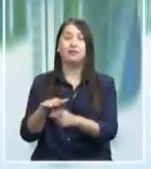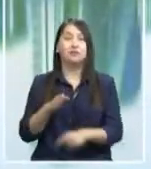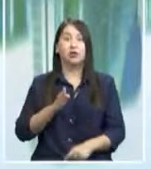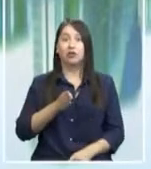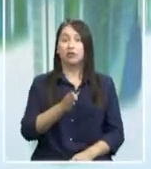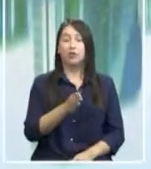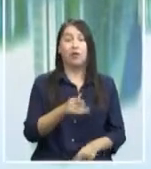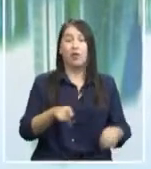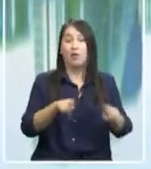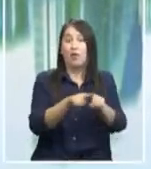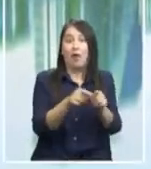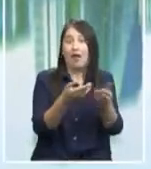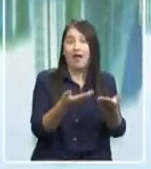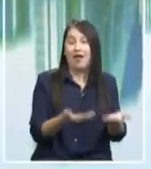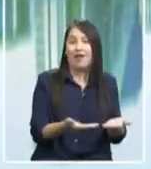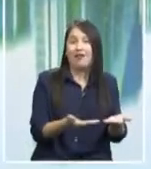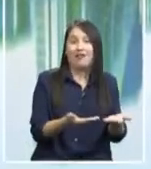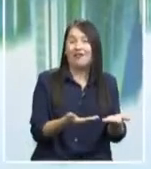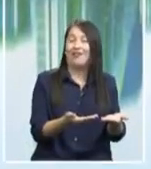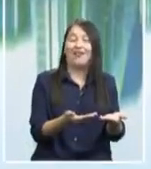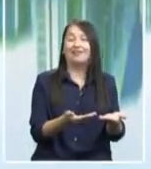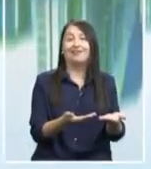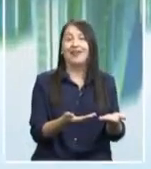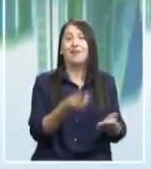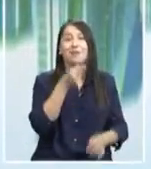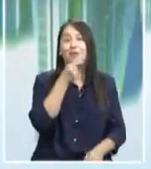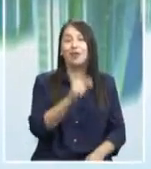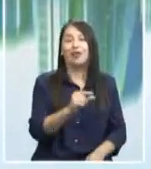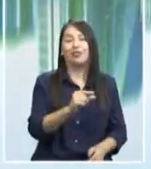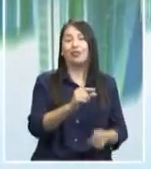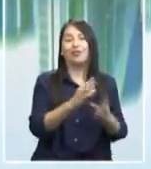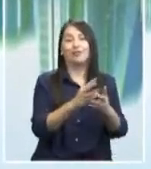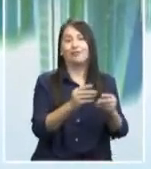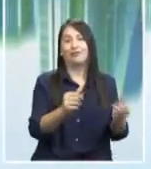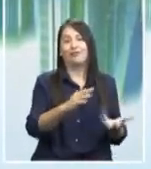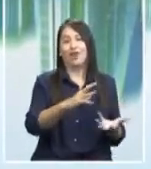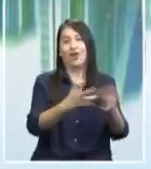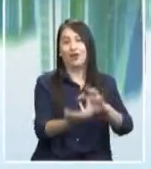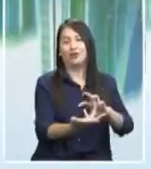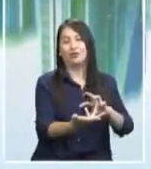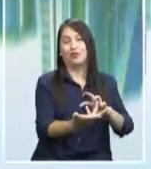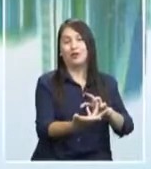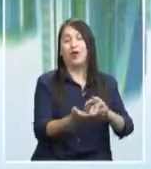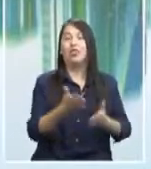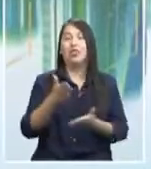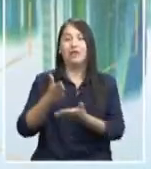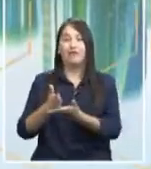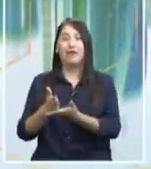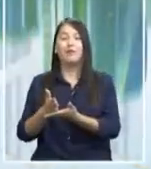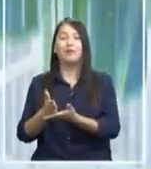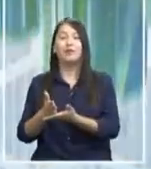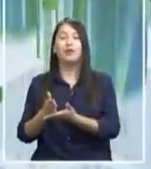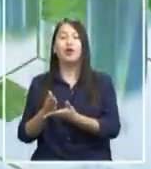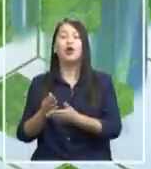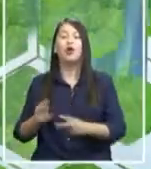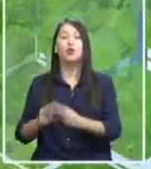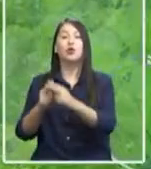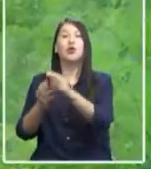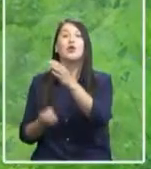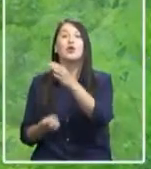new civilization. A civilization which is away from the profit maximization.